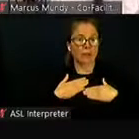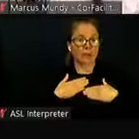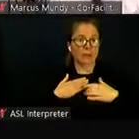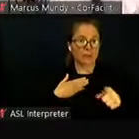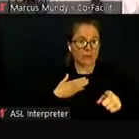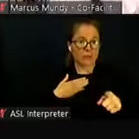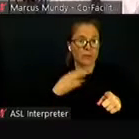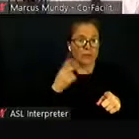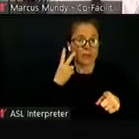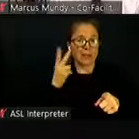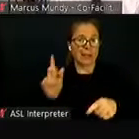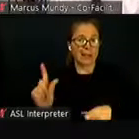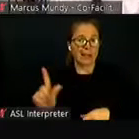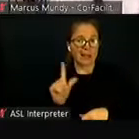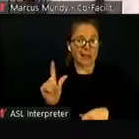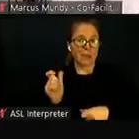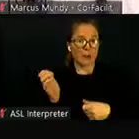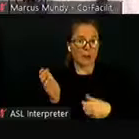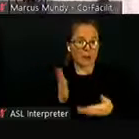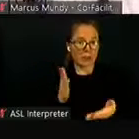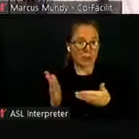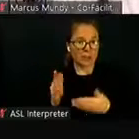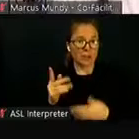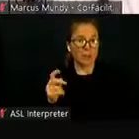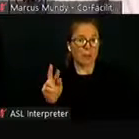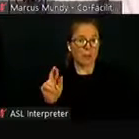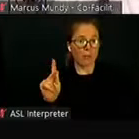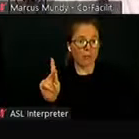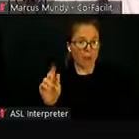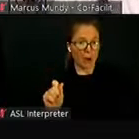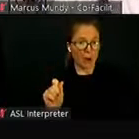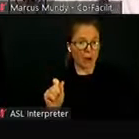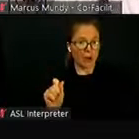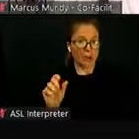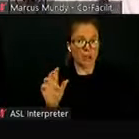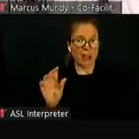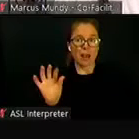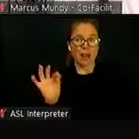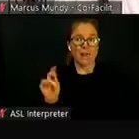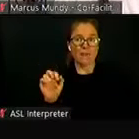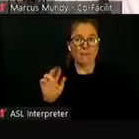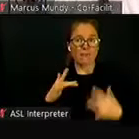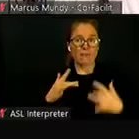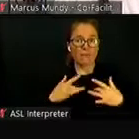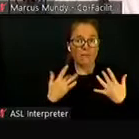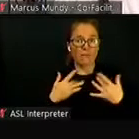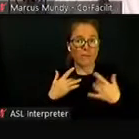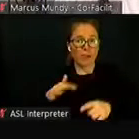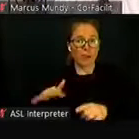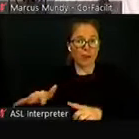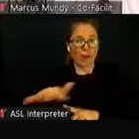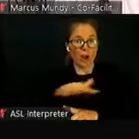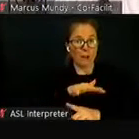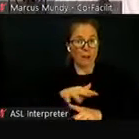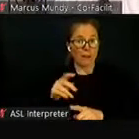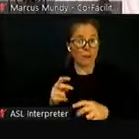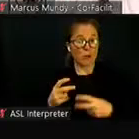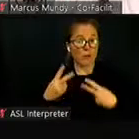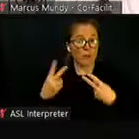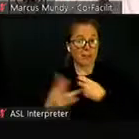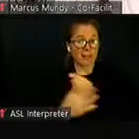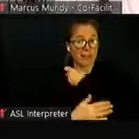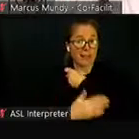where we have our library services, where we have our parks, where we have our fair complex, where you actually, if you have been to our county fair, that is